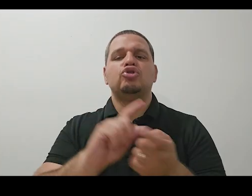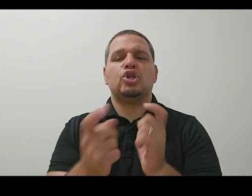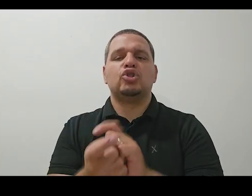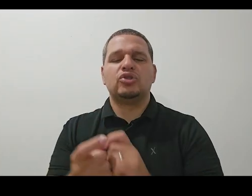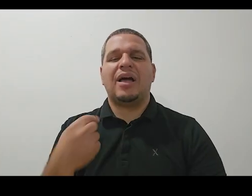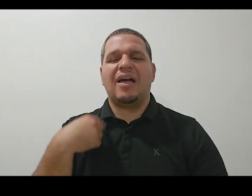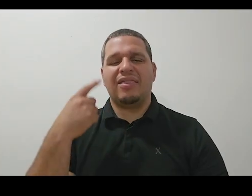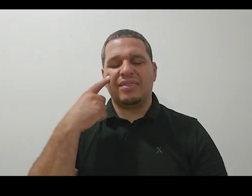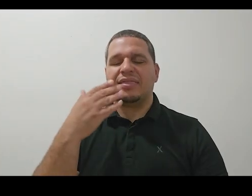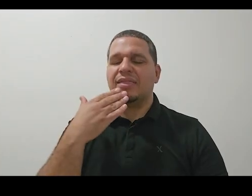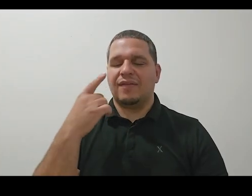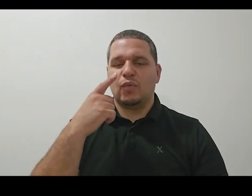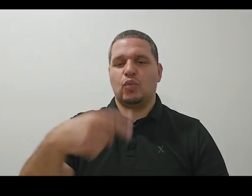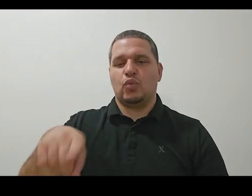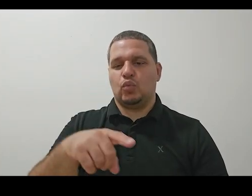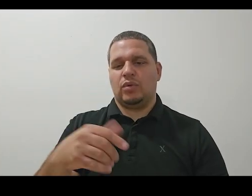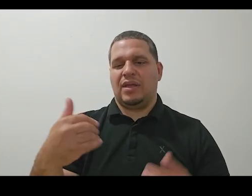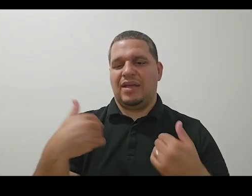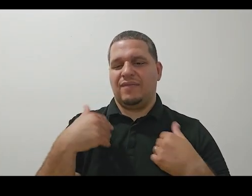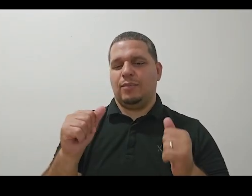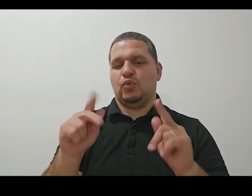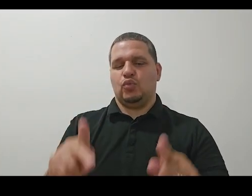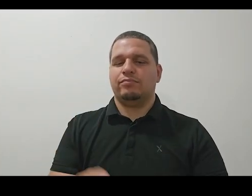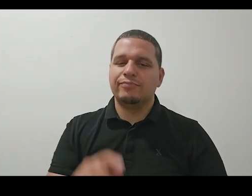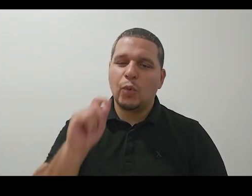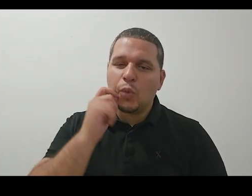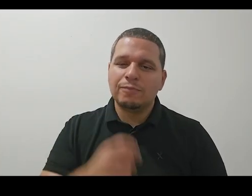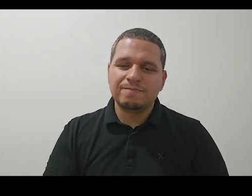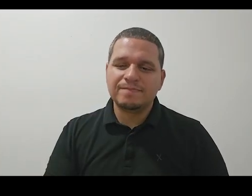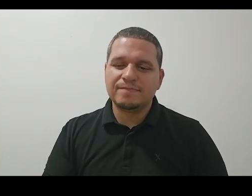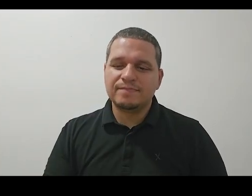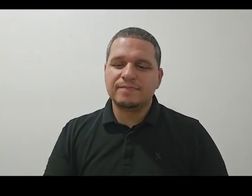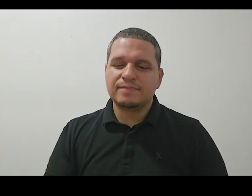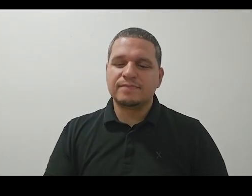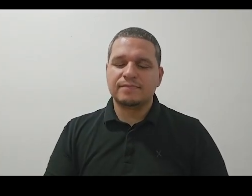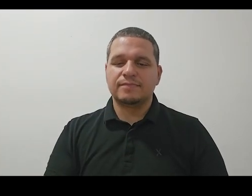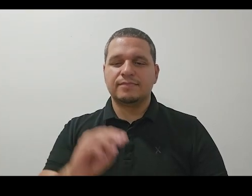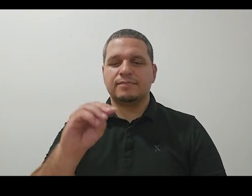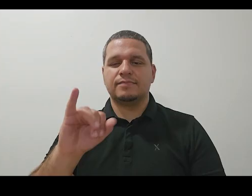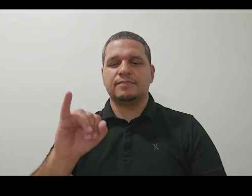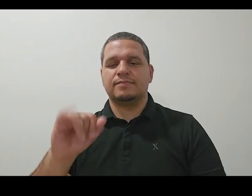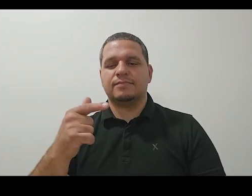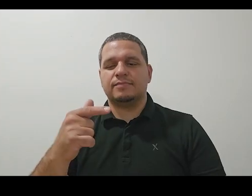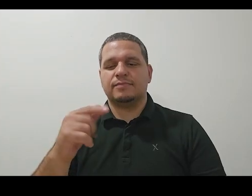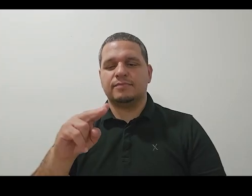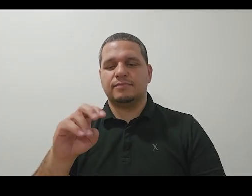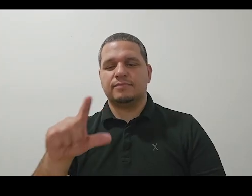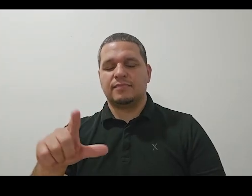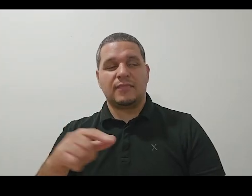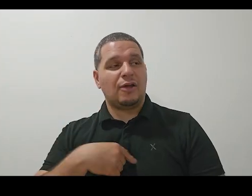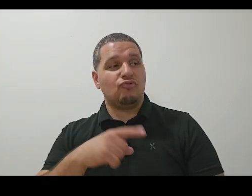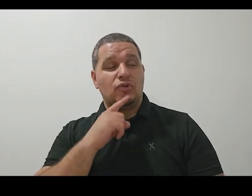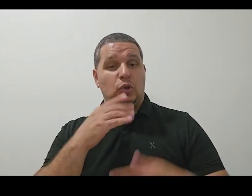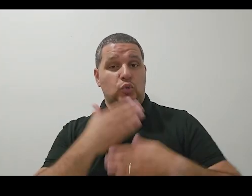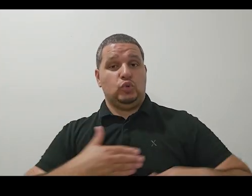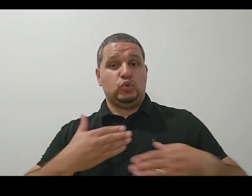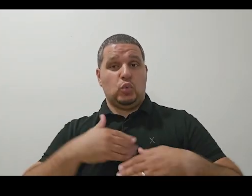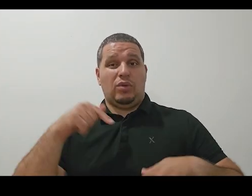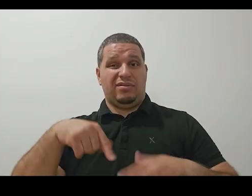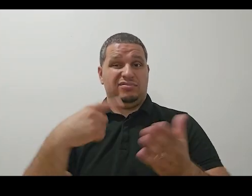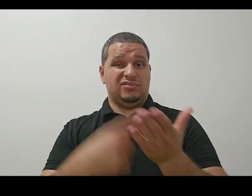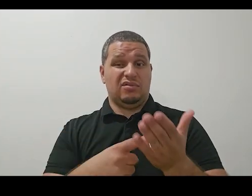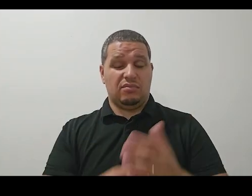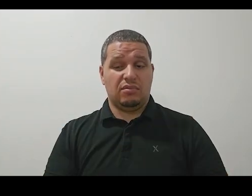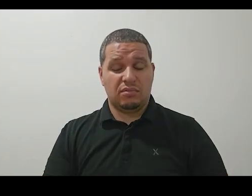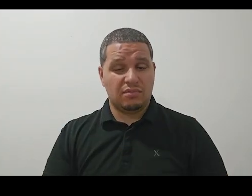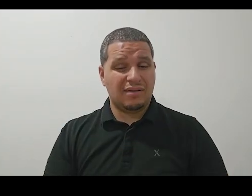things will change. So I thank you guys for this opportunity. It's cool. I really enjoyed